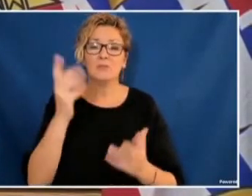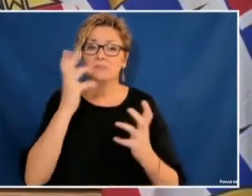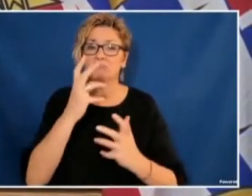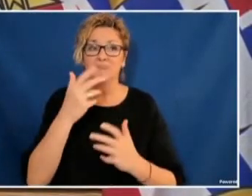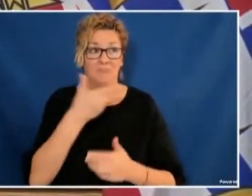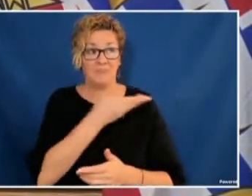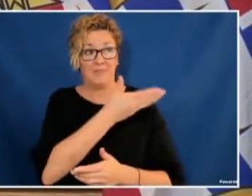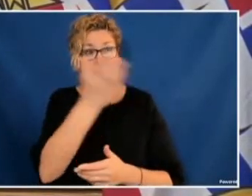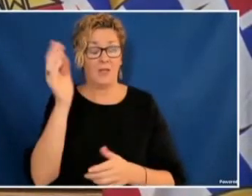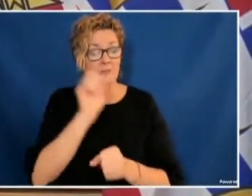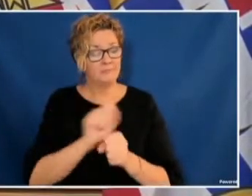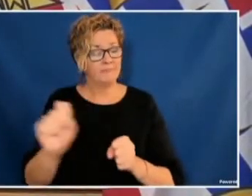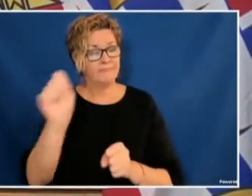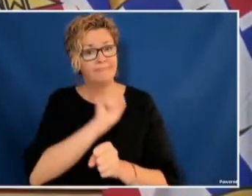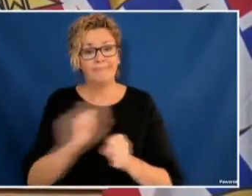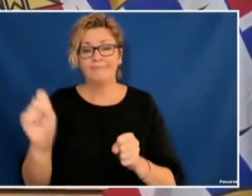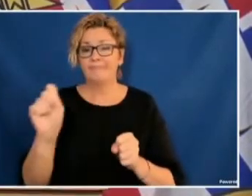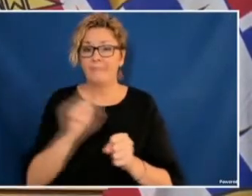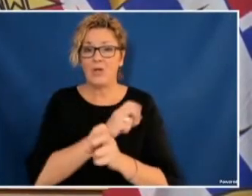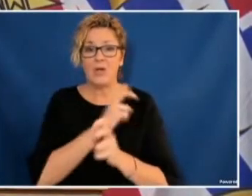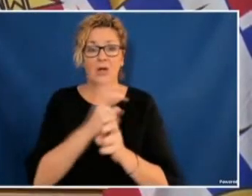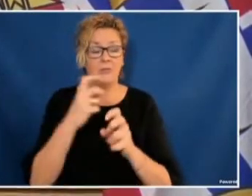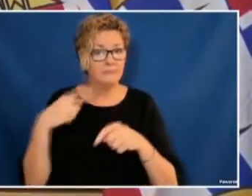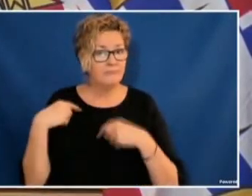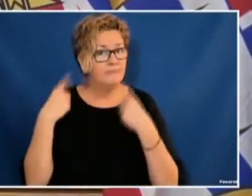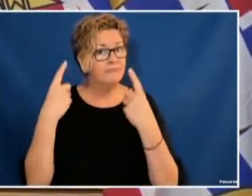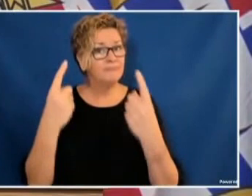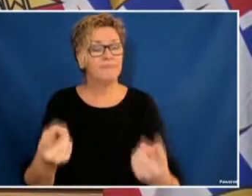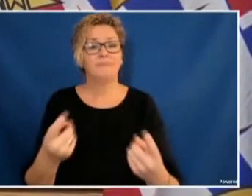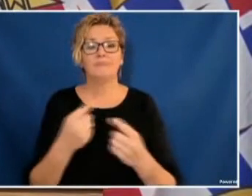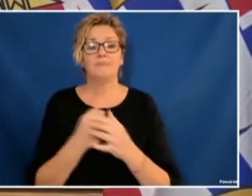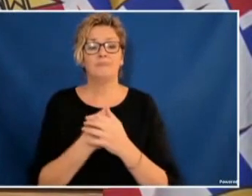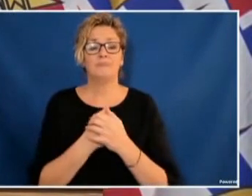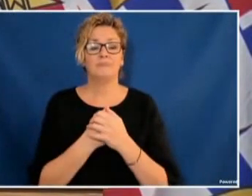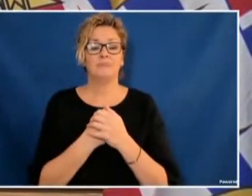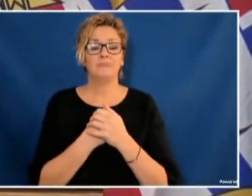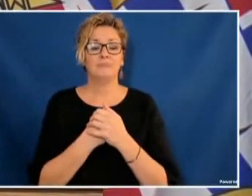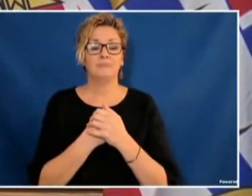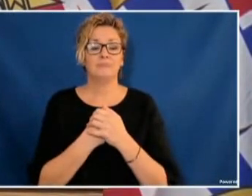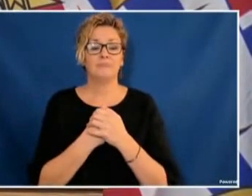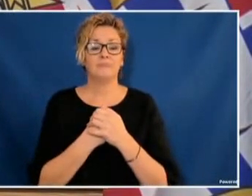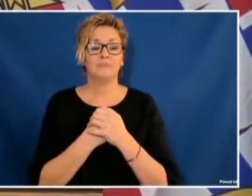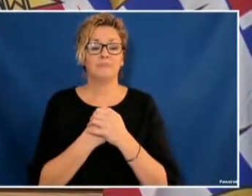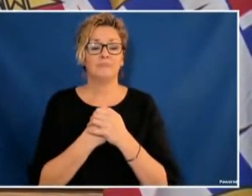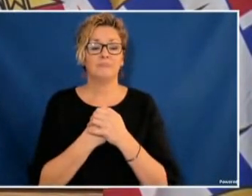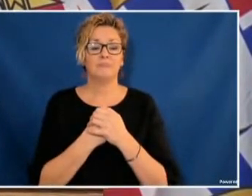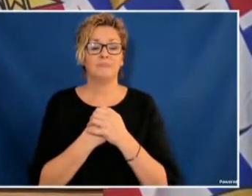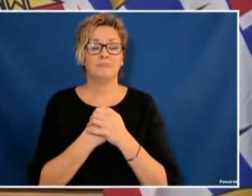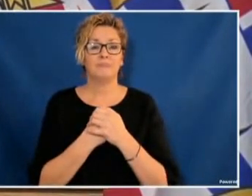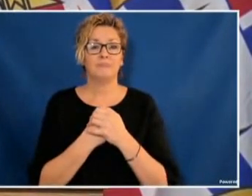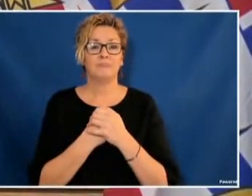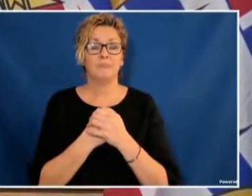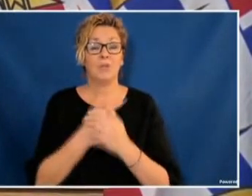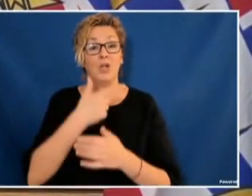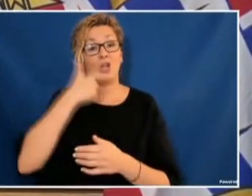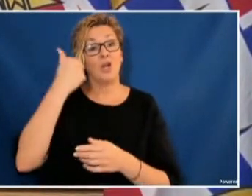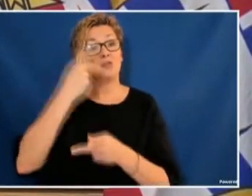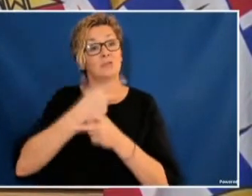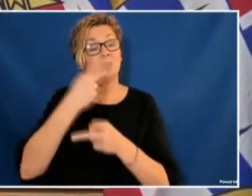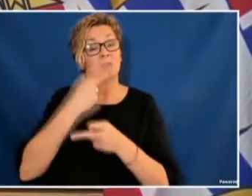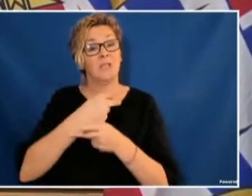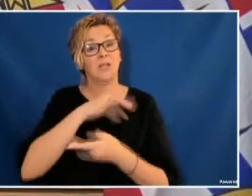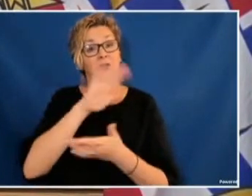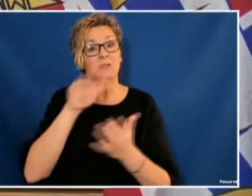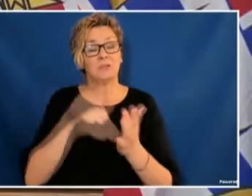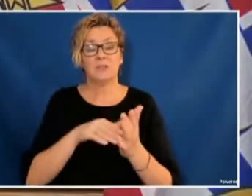in time. And as our cases have increased quite dramatically over the last few weeks, the processes that we've used to do